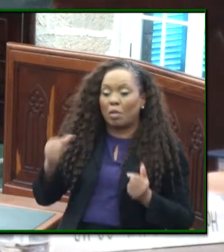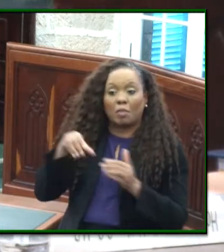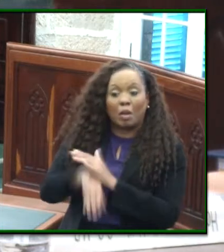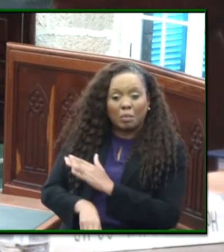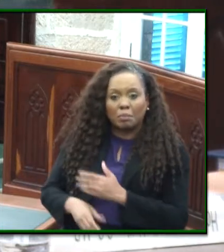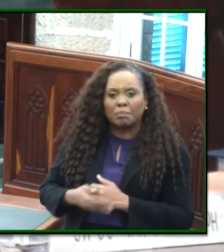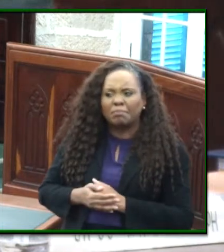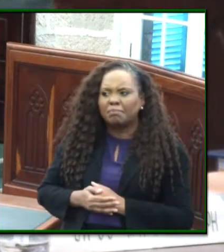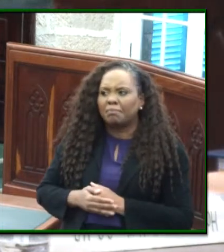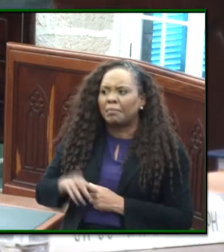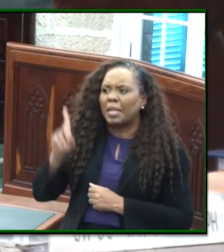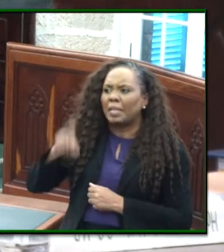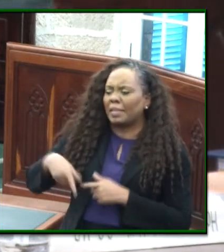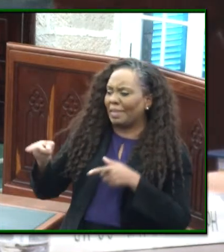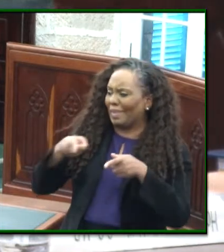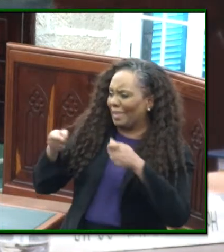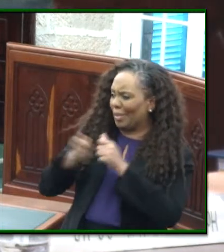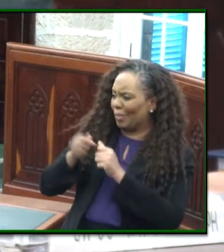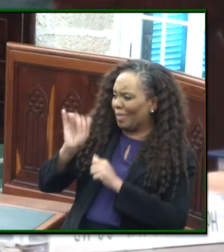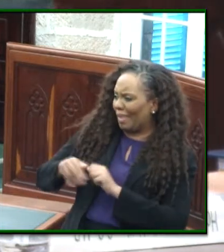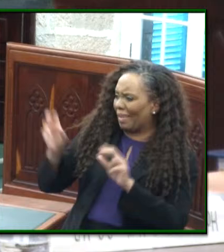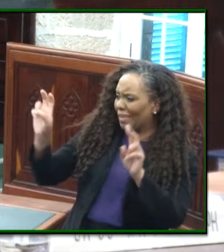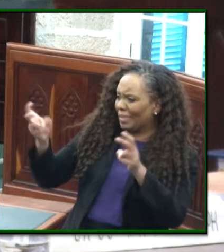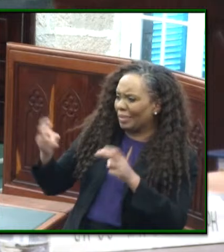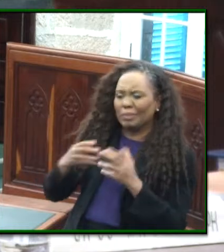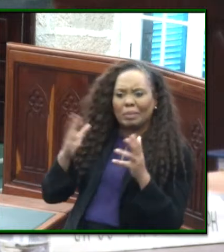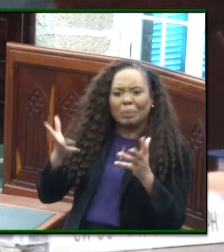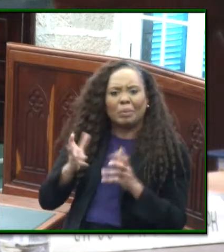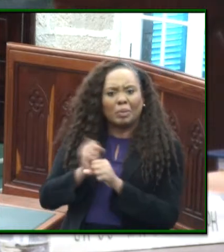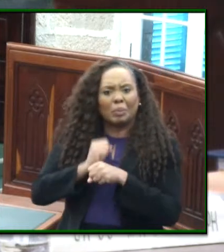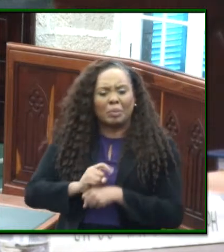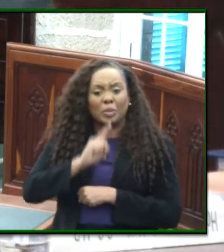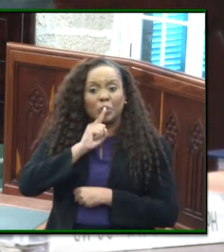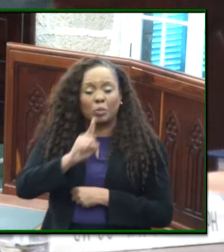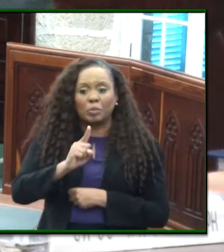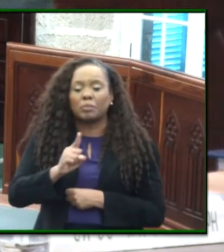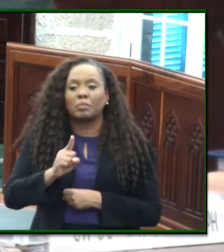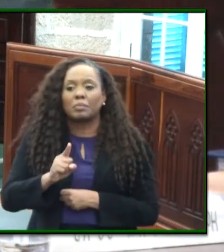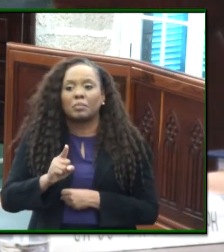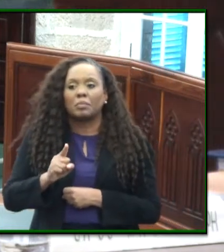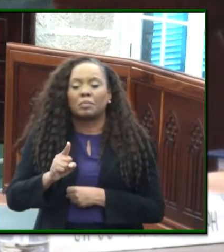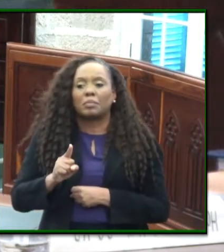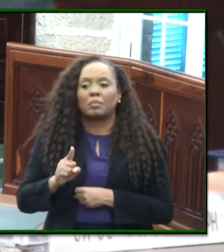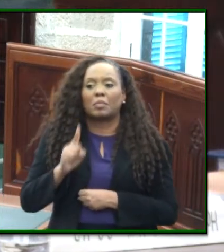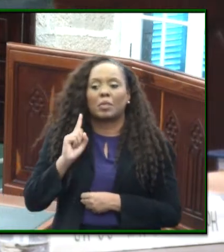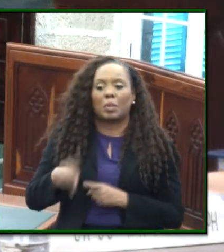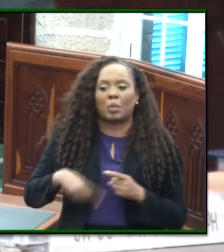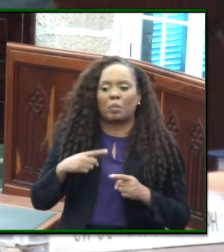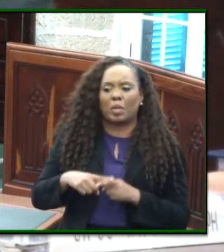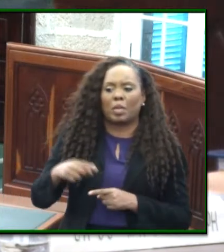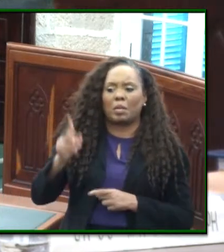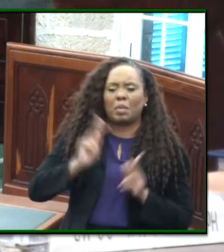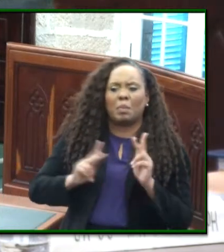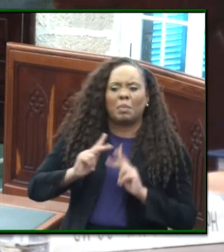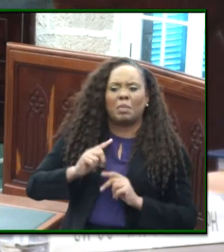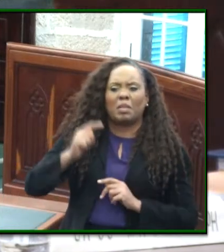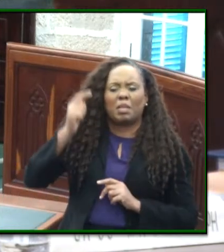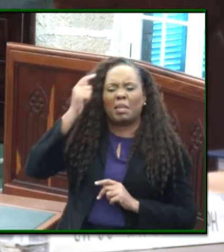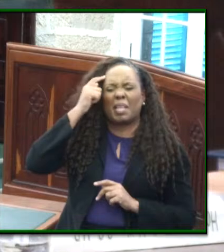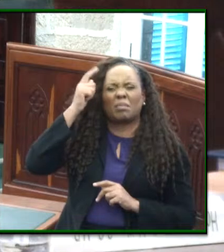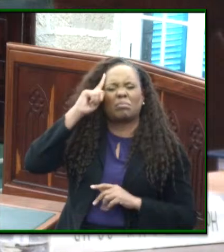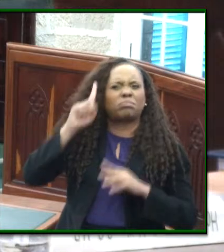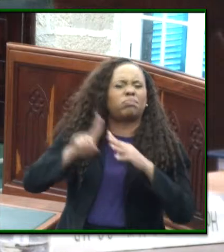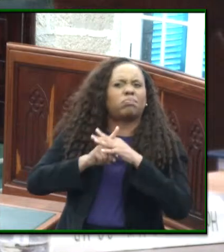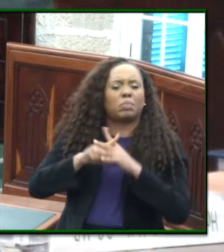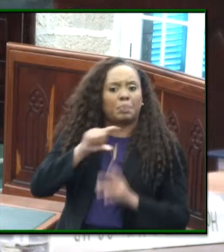we have to deal with this issue frontally of ensuring that the image of the police is also preserved as it relates